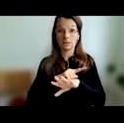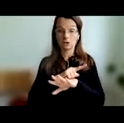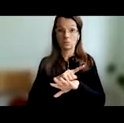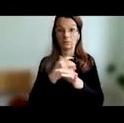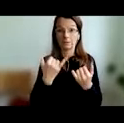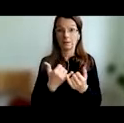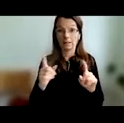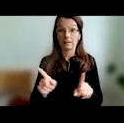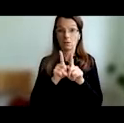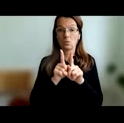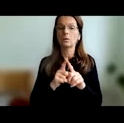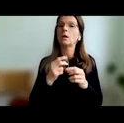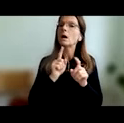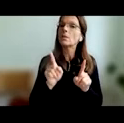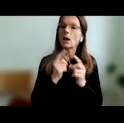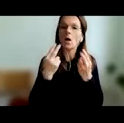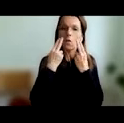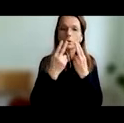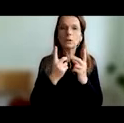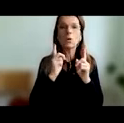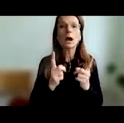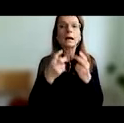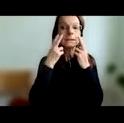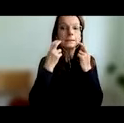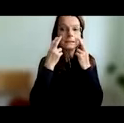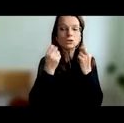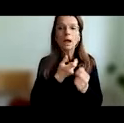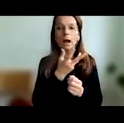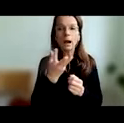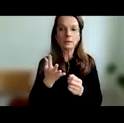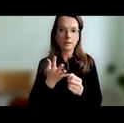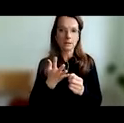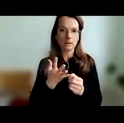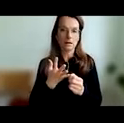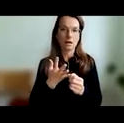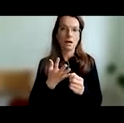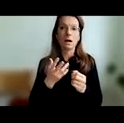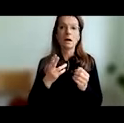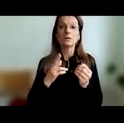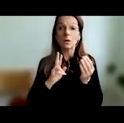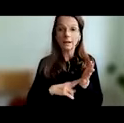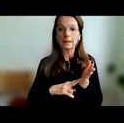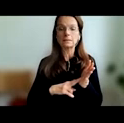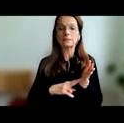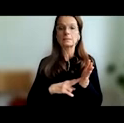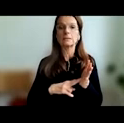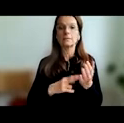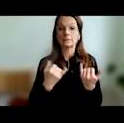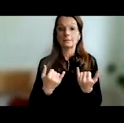people will see the advanced information on labor